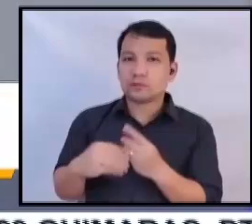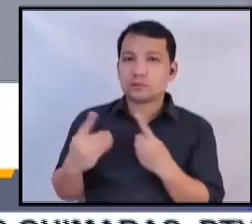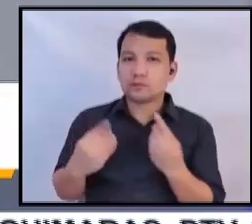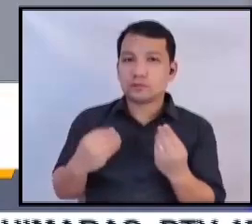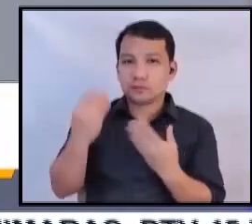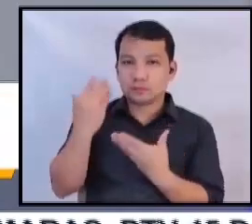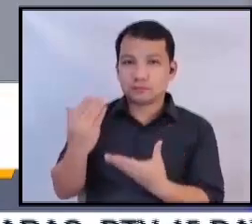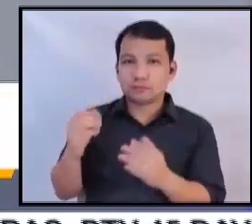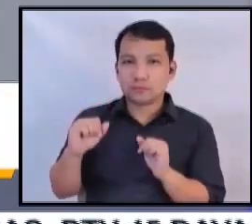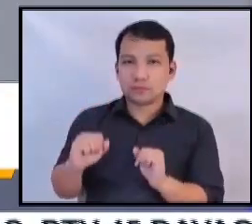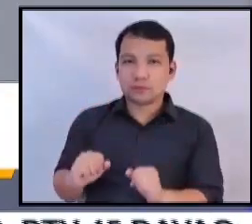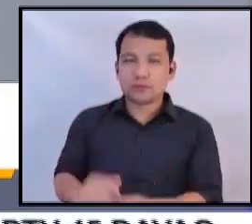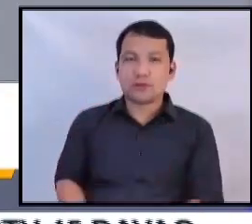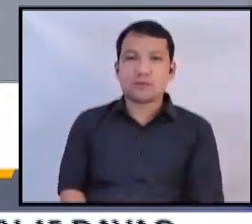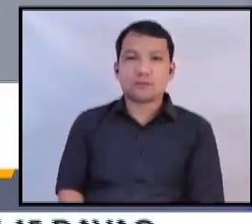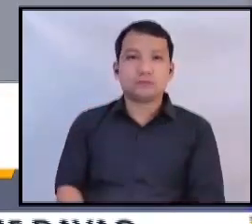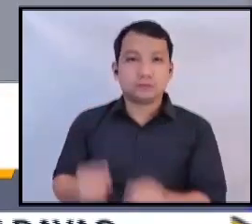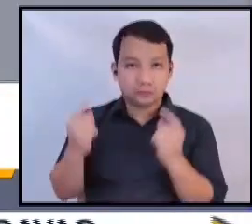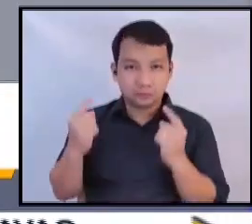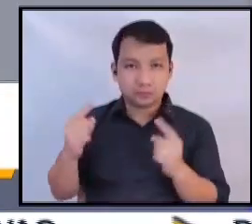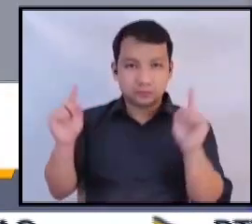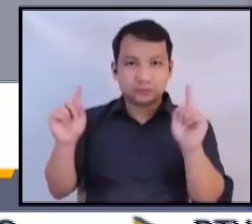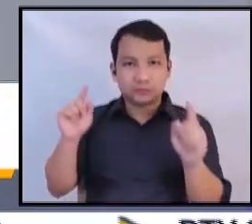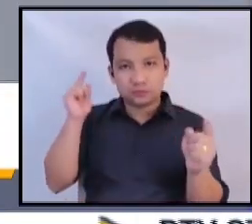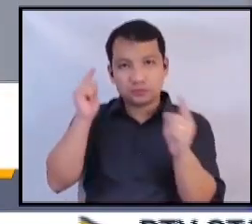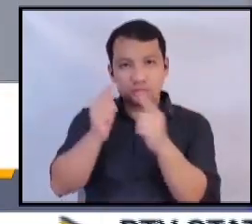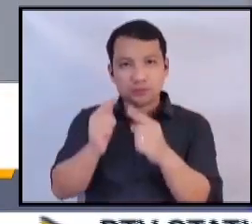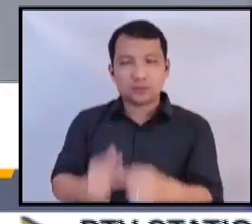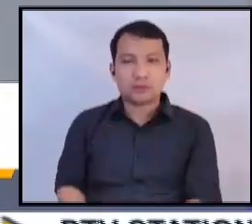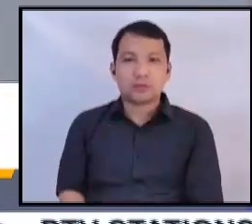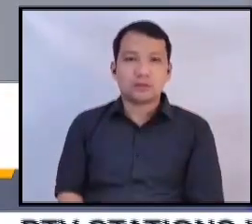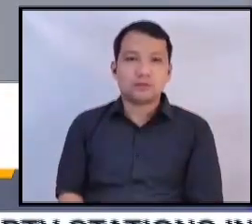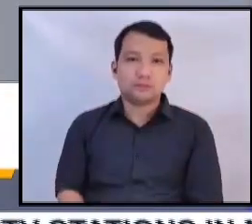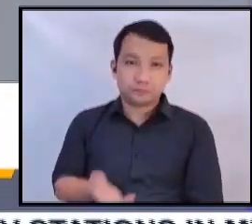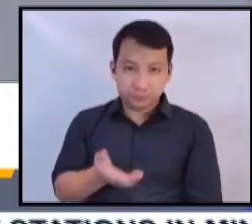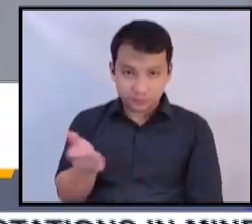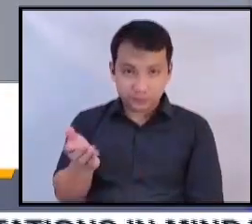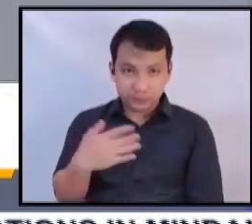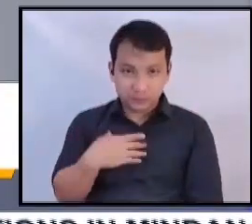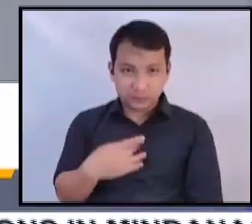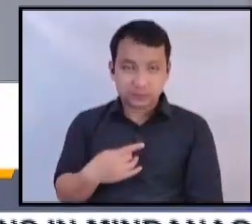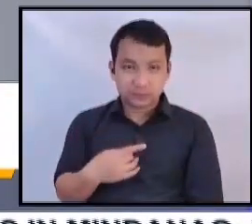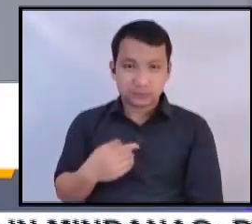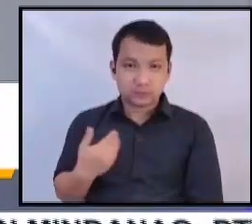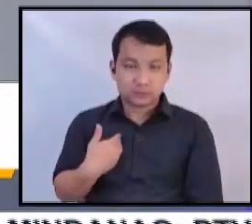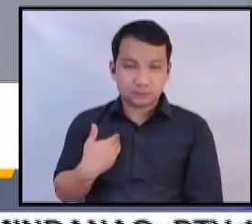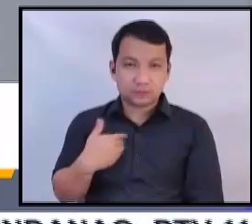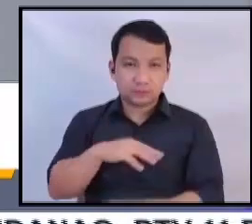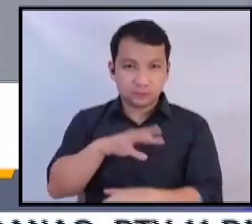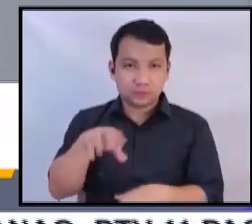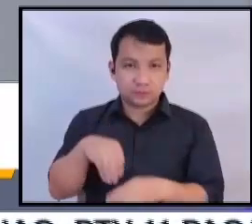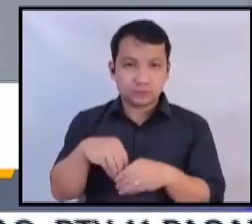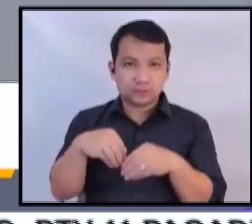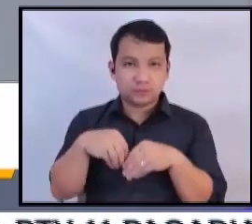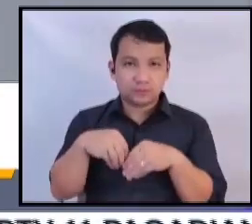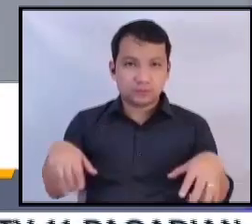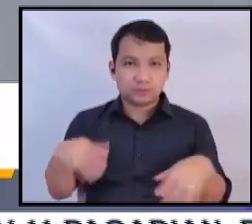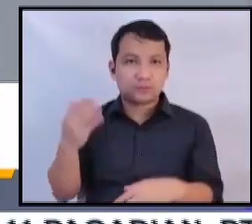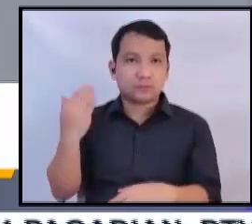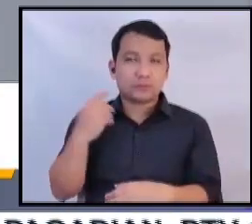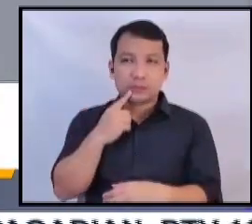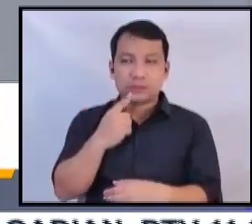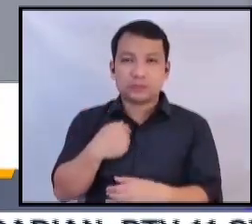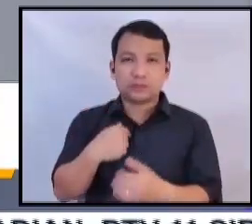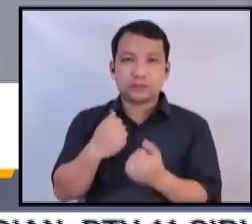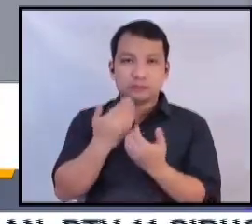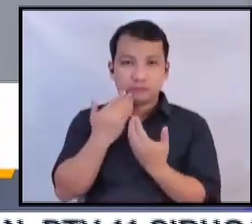para ma-achieve yung mga goals mo. And just like me po, I am part of the marginalized community before, and I think that